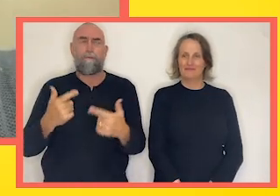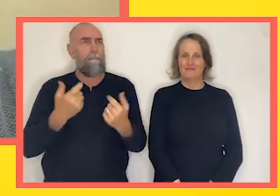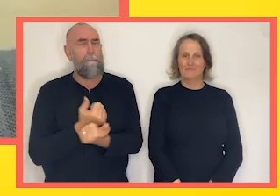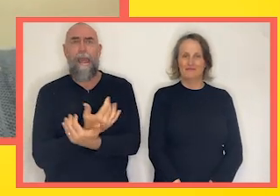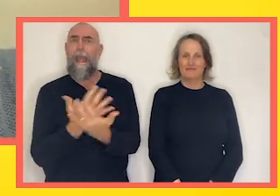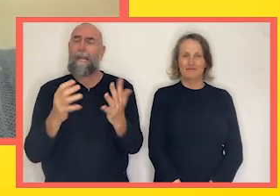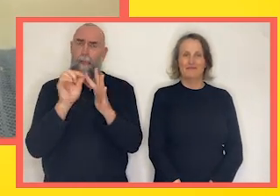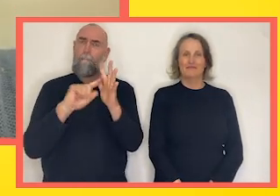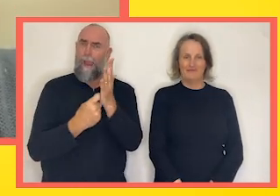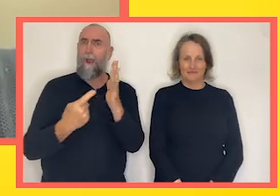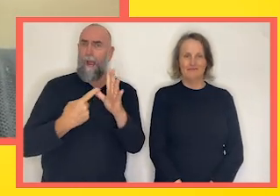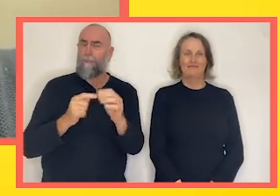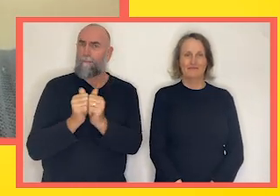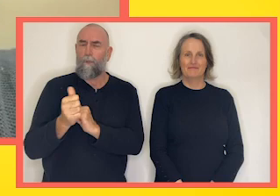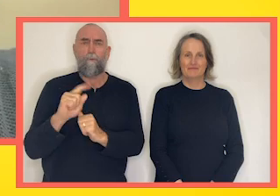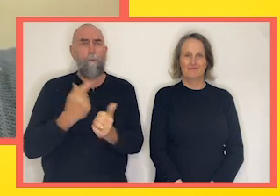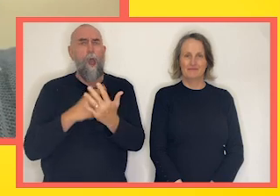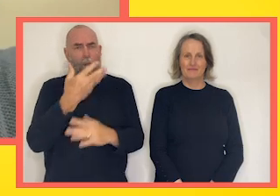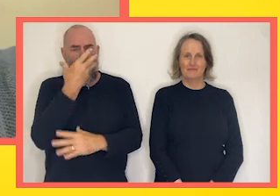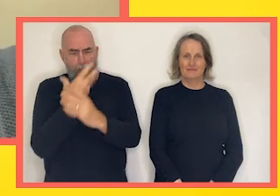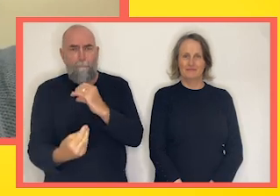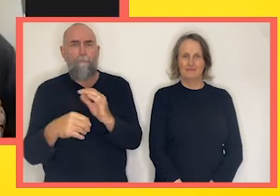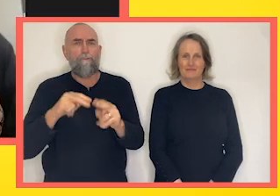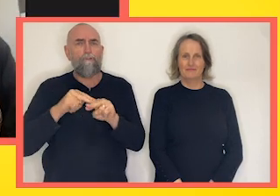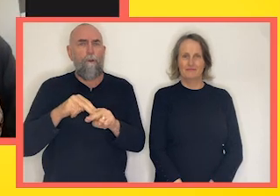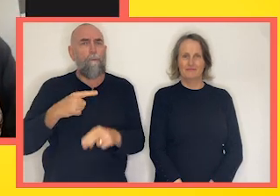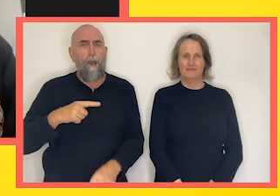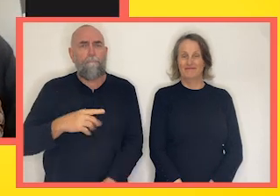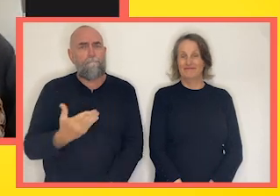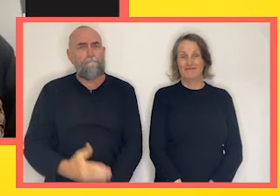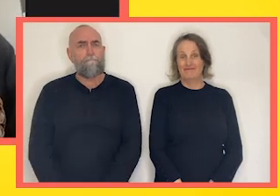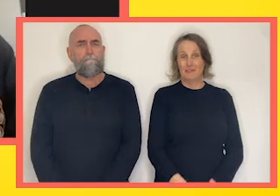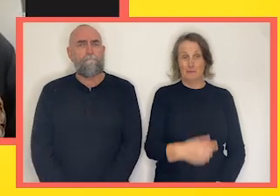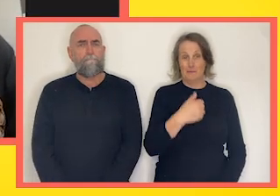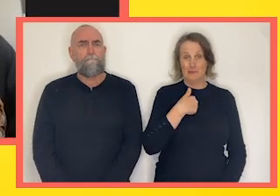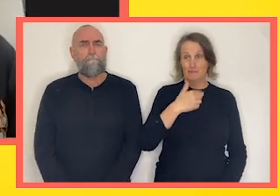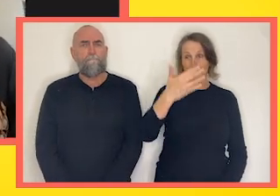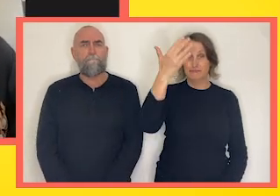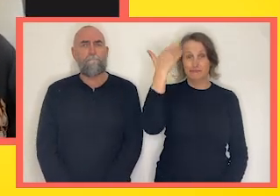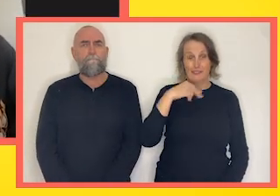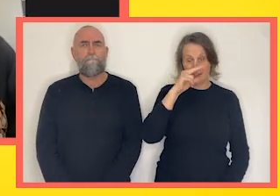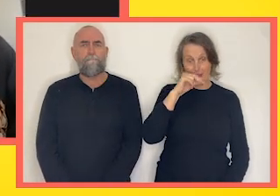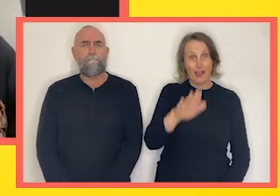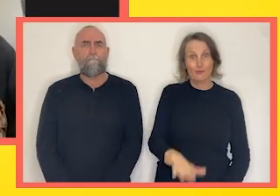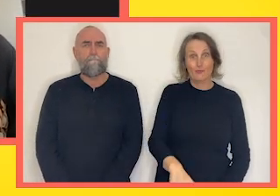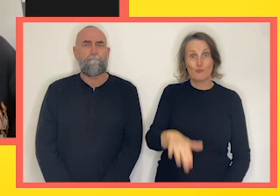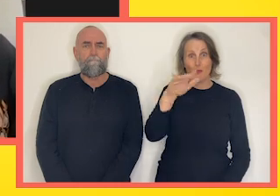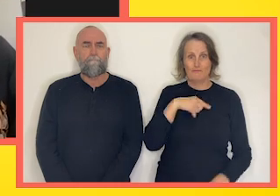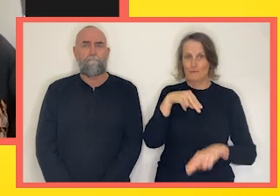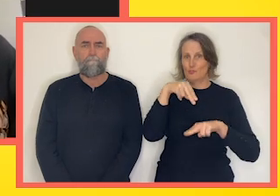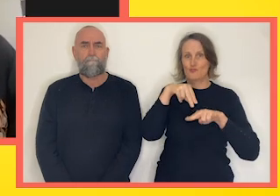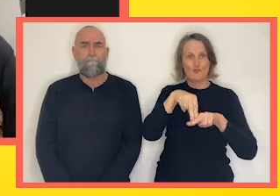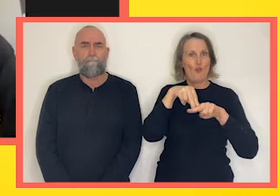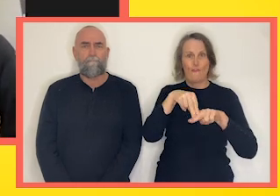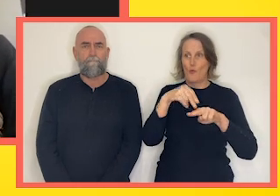out there. What drew you to surfing? I've always surfed since I was young. It's always been in